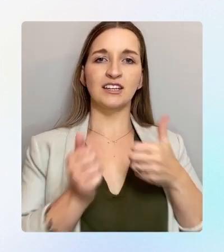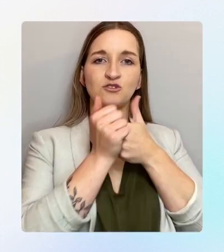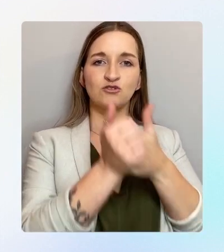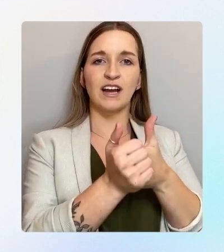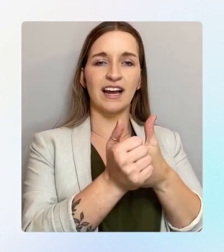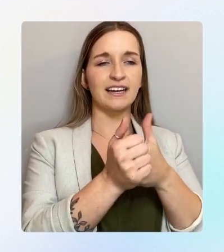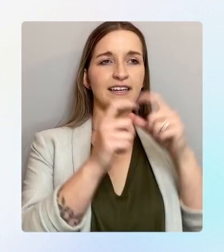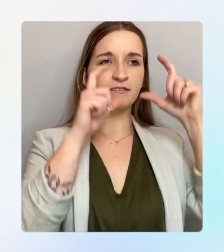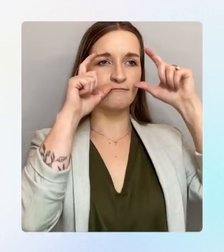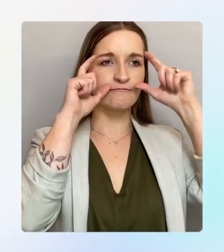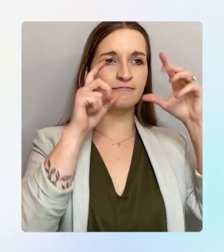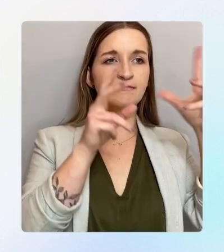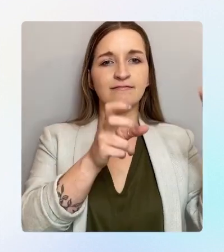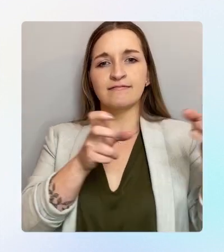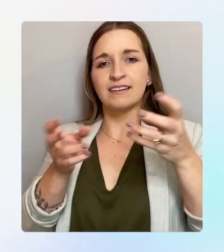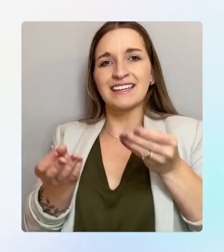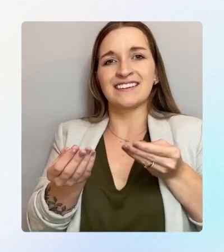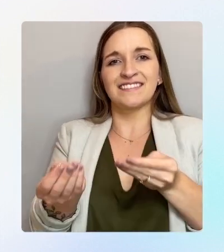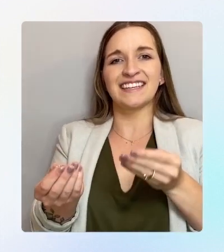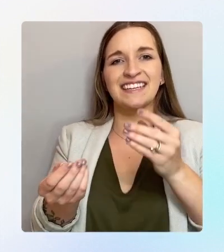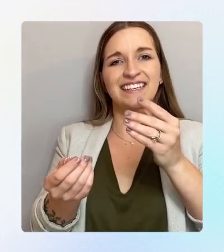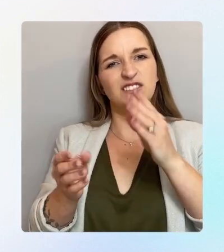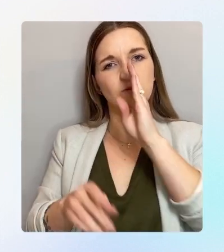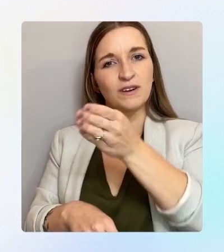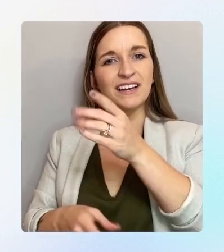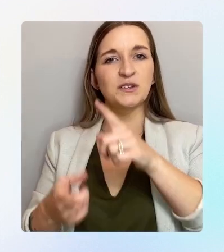no complicated tuning or IK constraints.